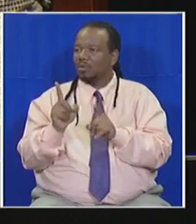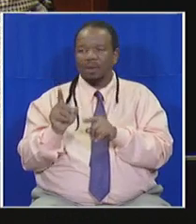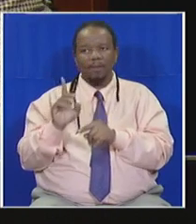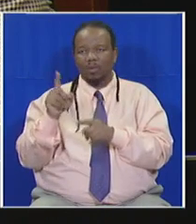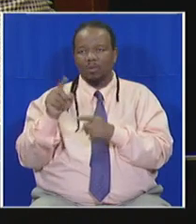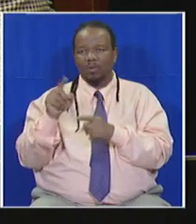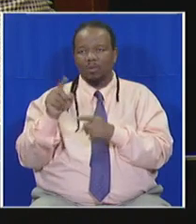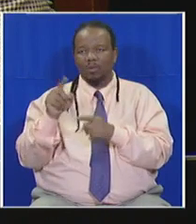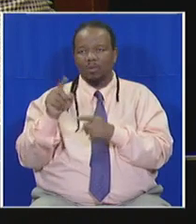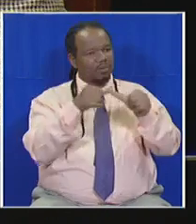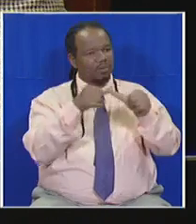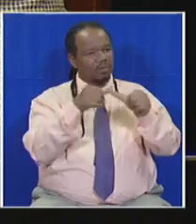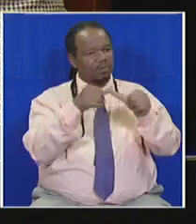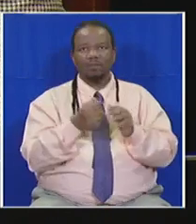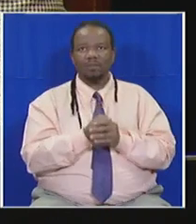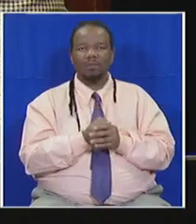Masondo.